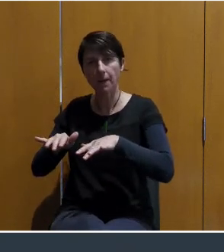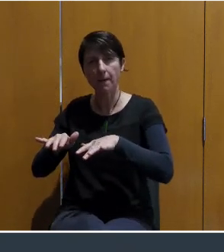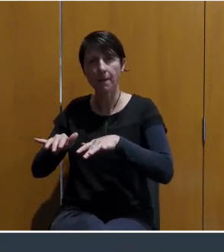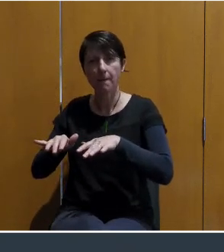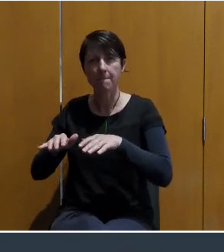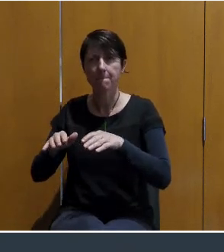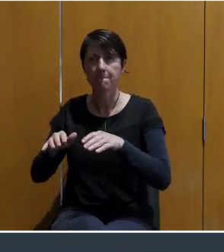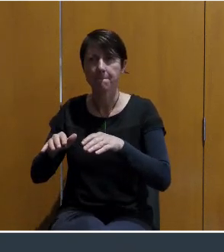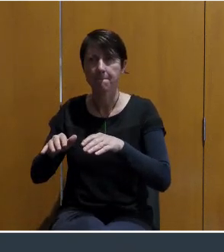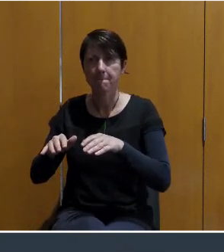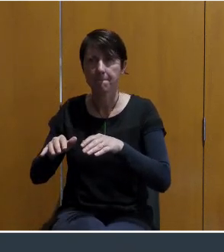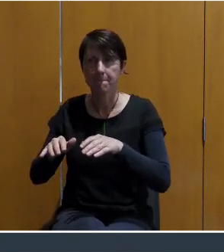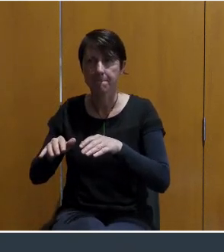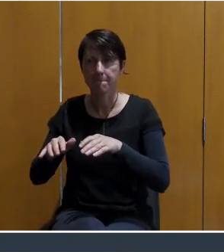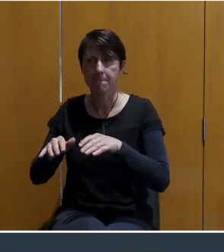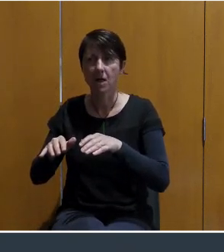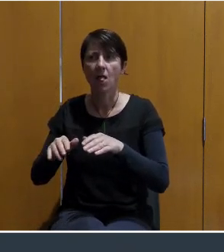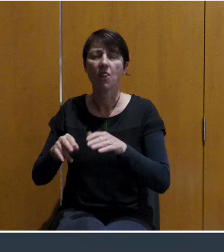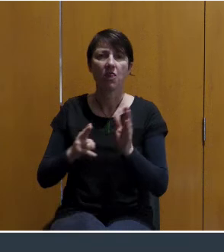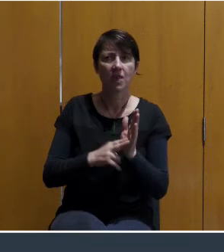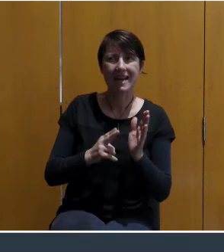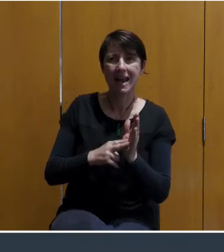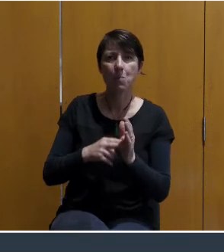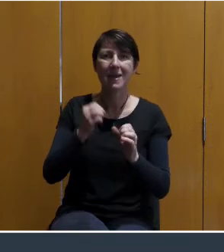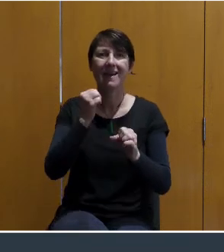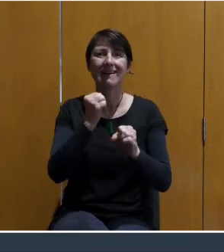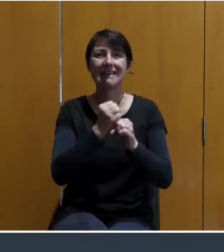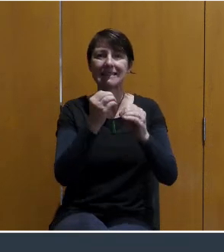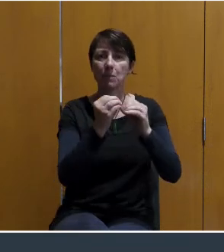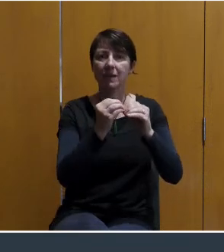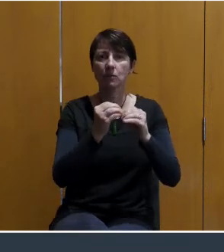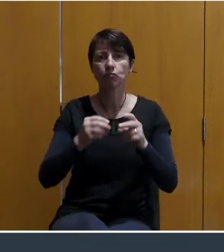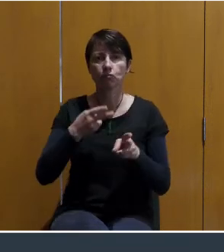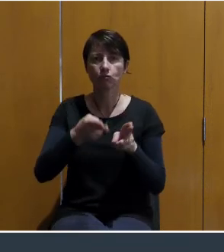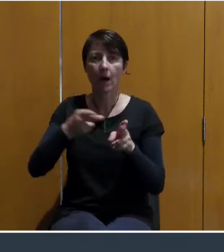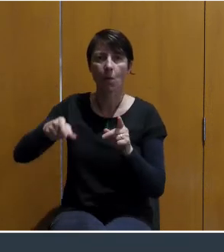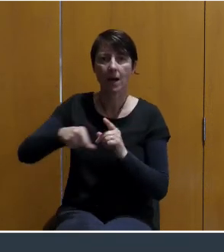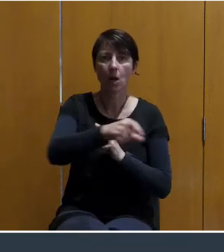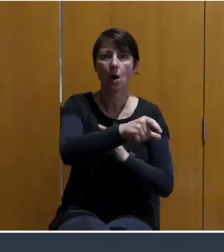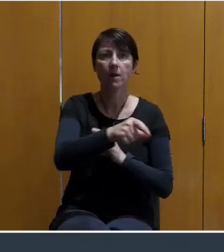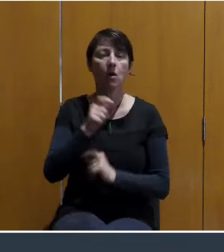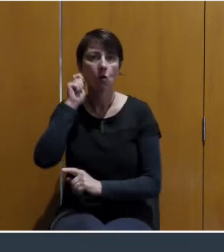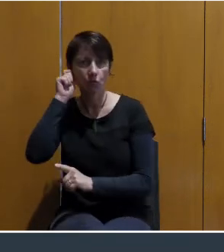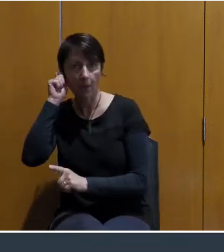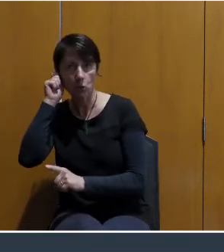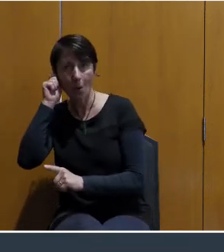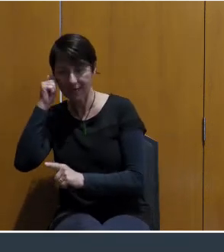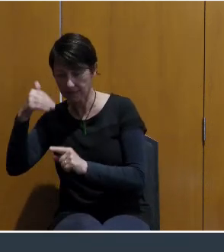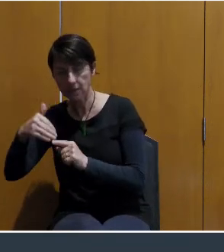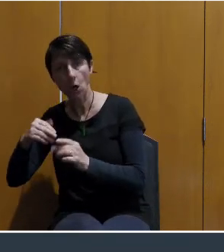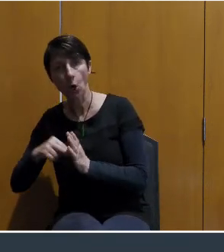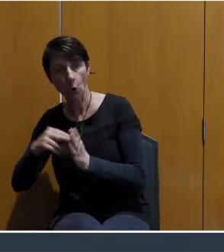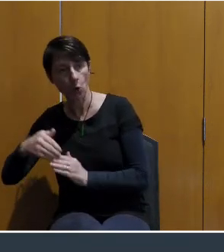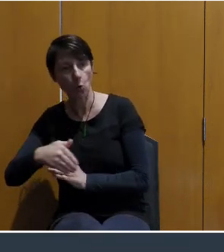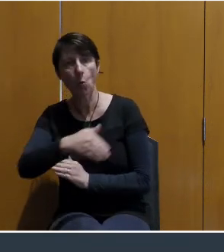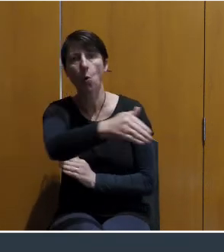and the Napier-Gisborne railway line from the public toilets on the Esplanade foreshore northward to the